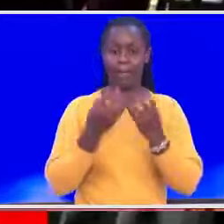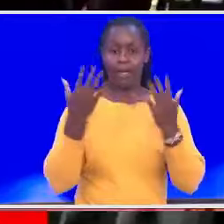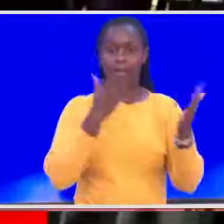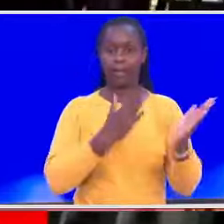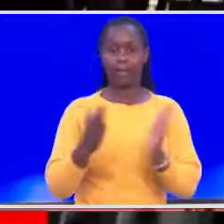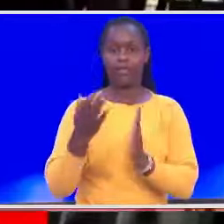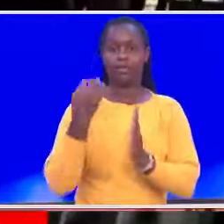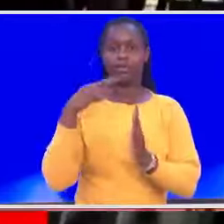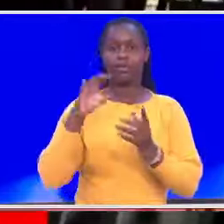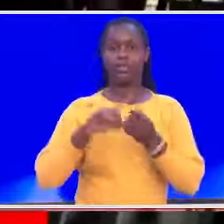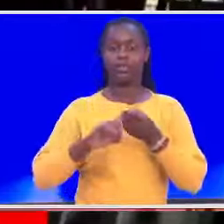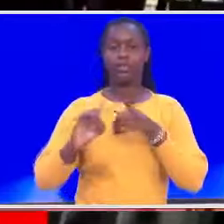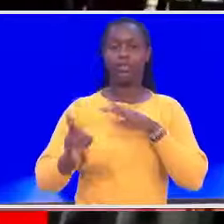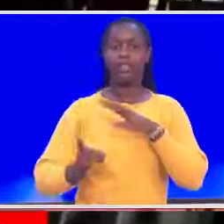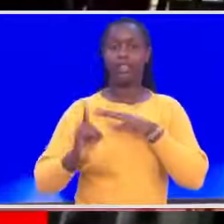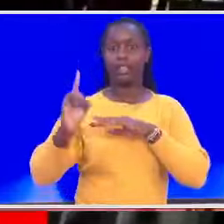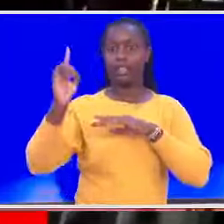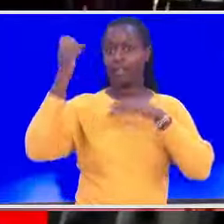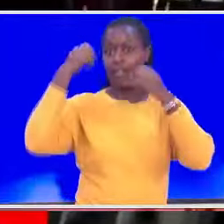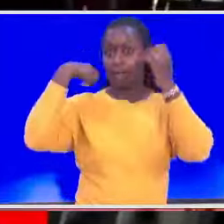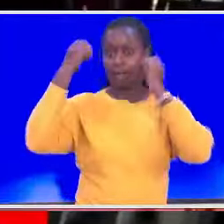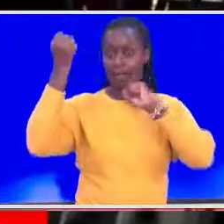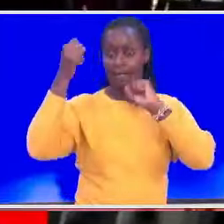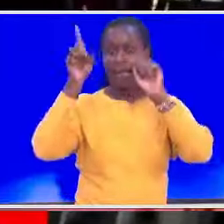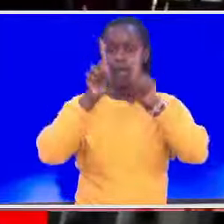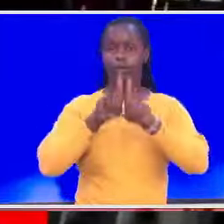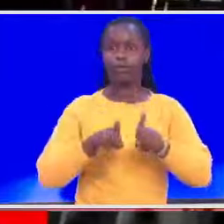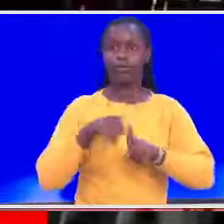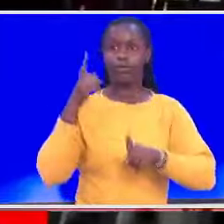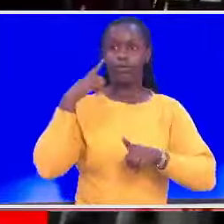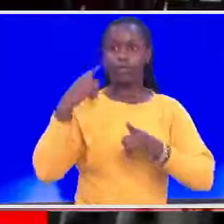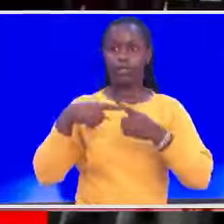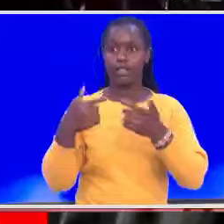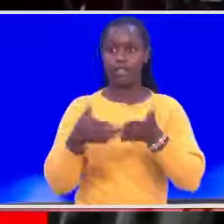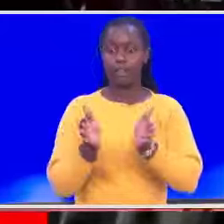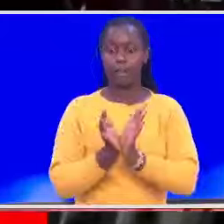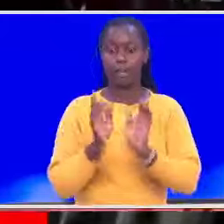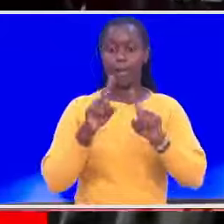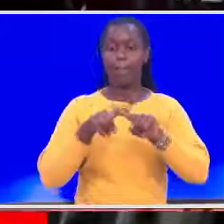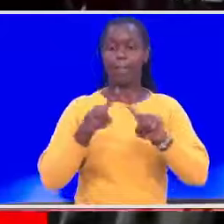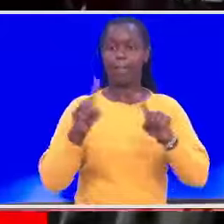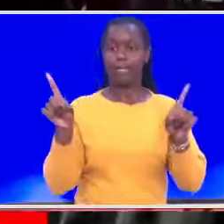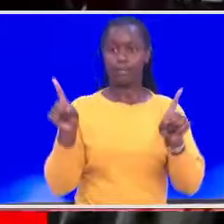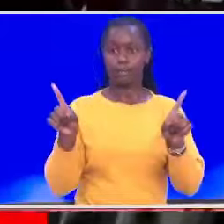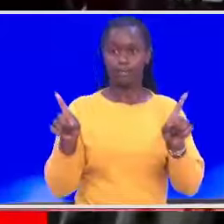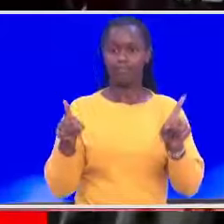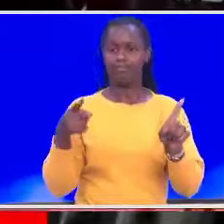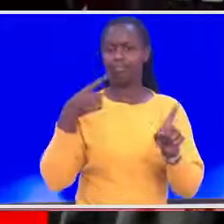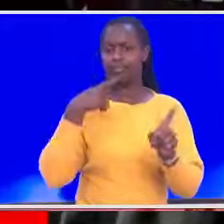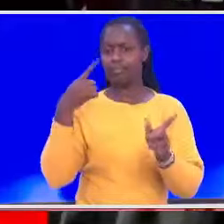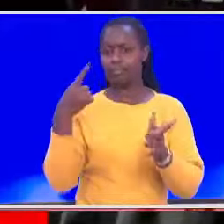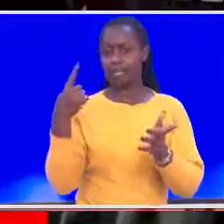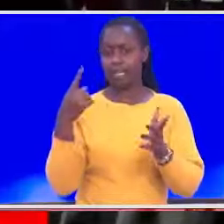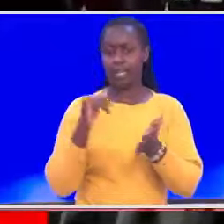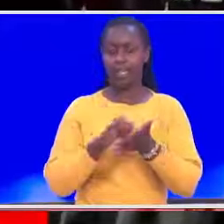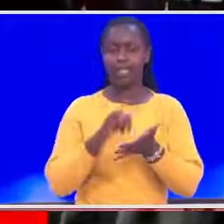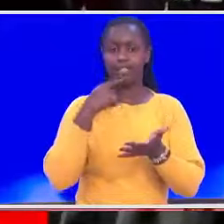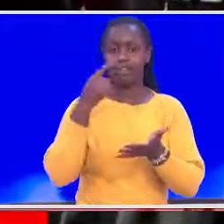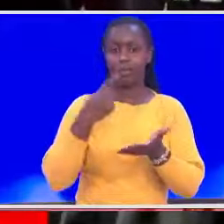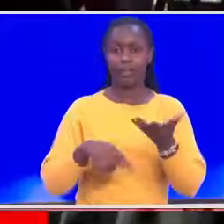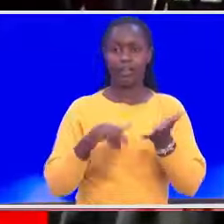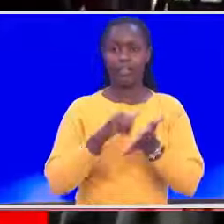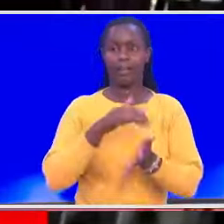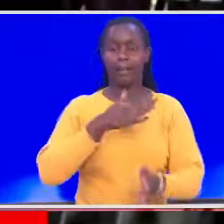military and for his family, but he spoke in a certain tone that would suggest that, my son,